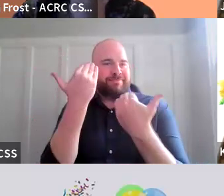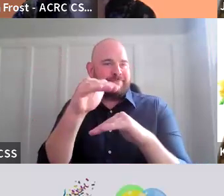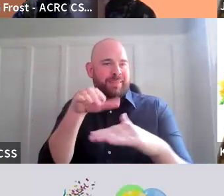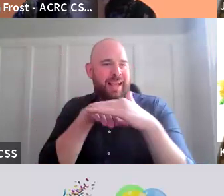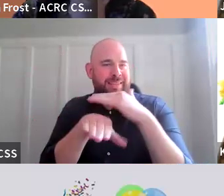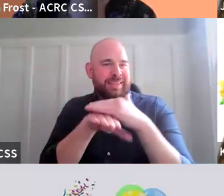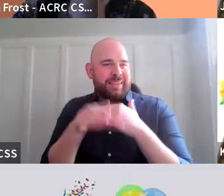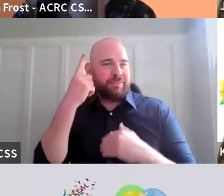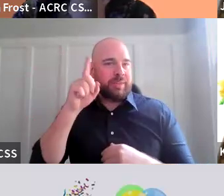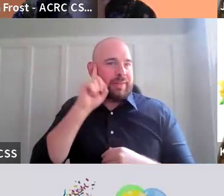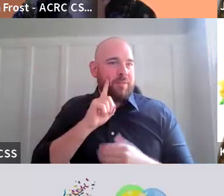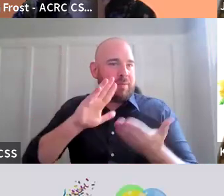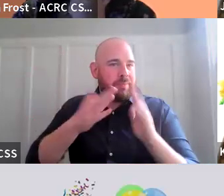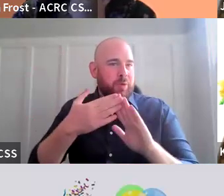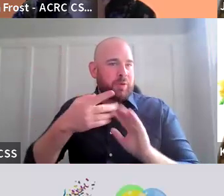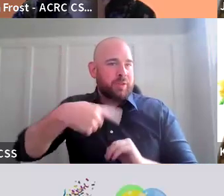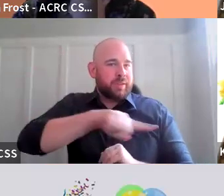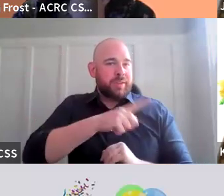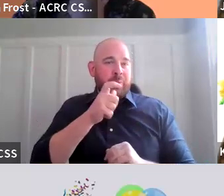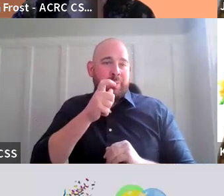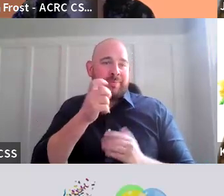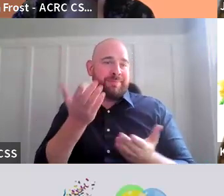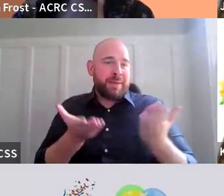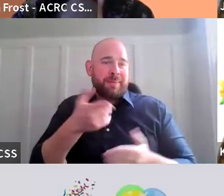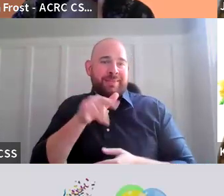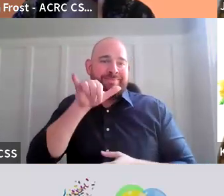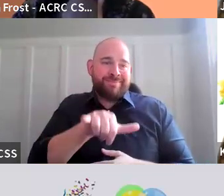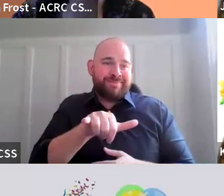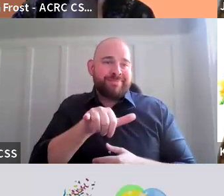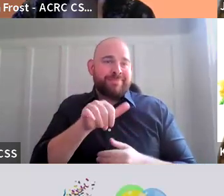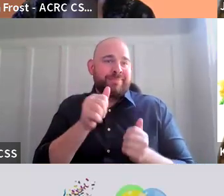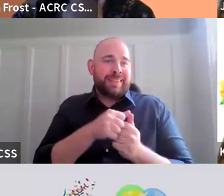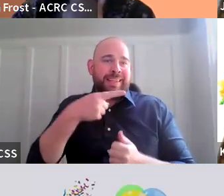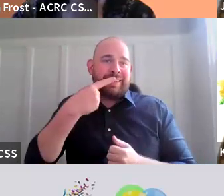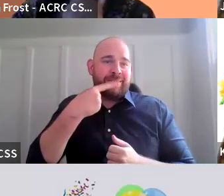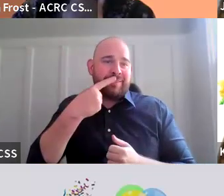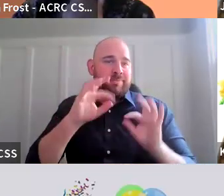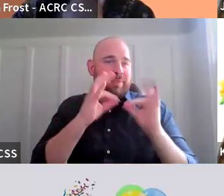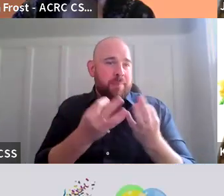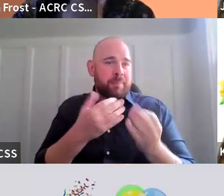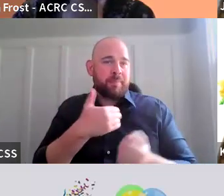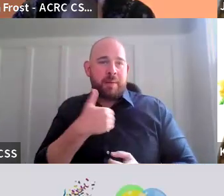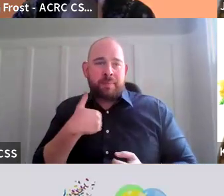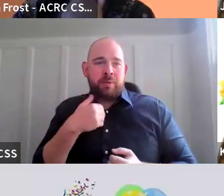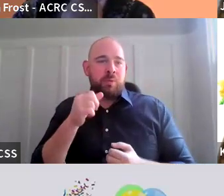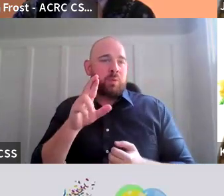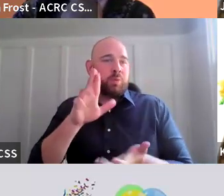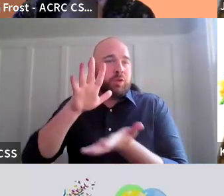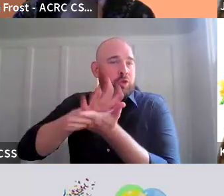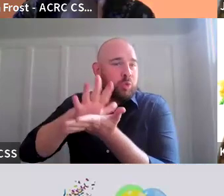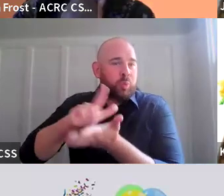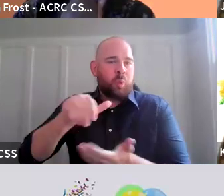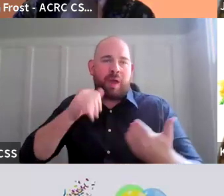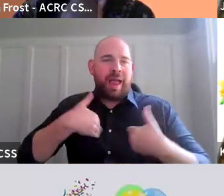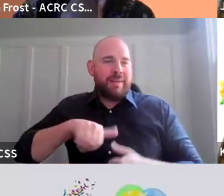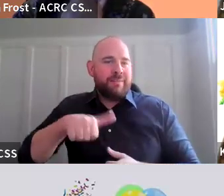able to communicate, or they might have limited access to the deaf community. They might stay at home